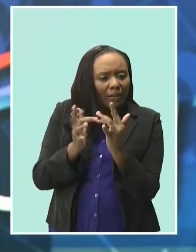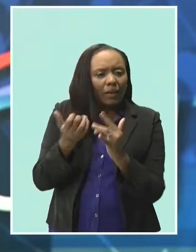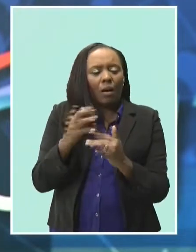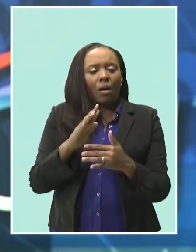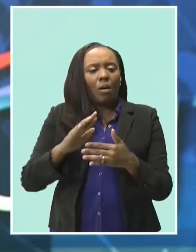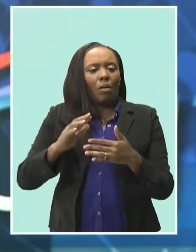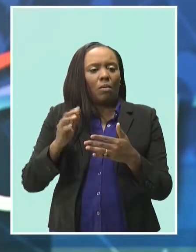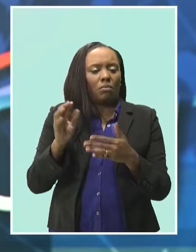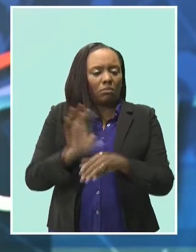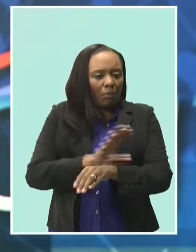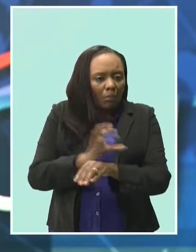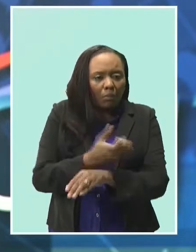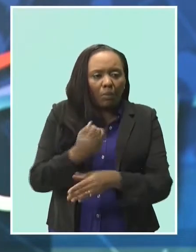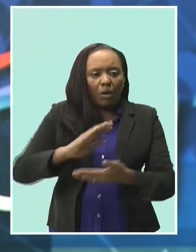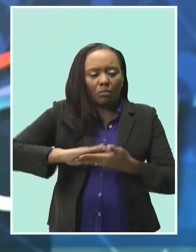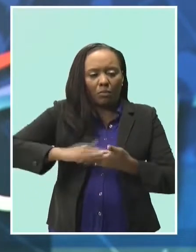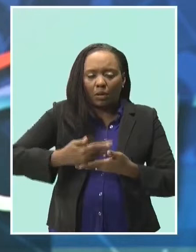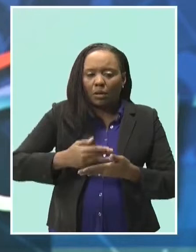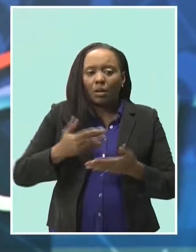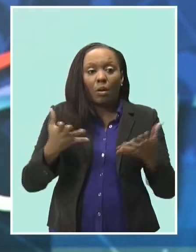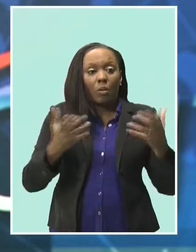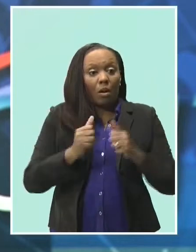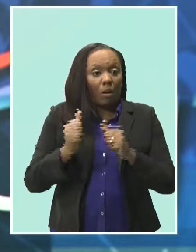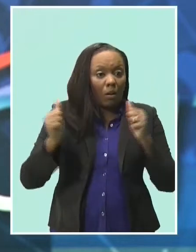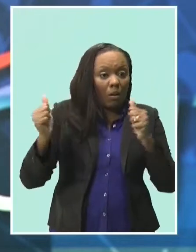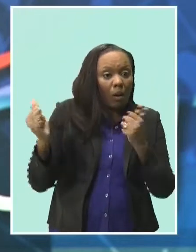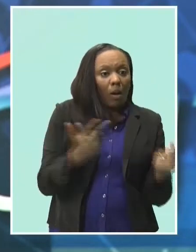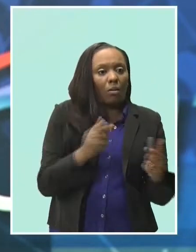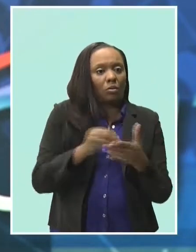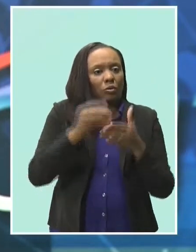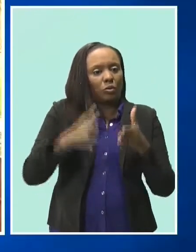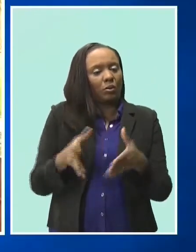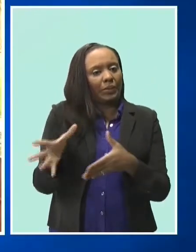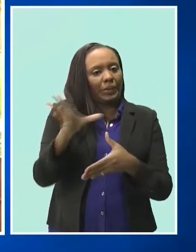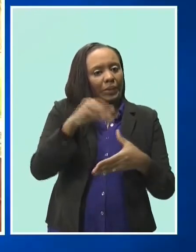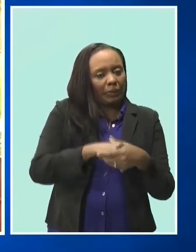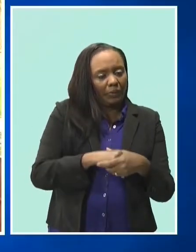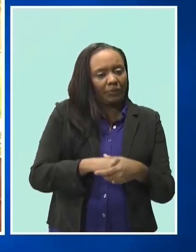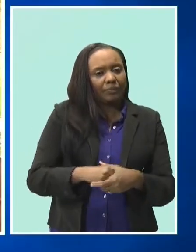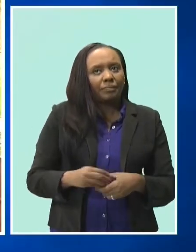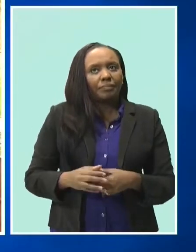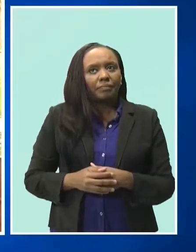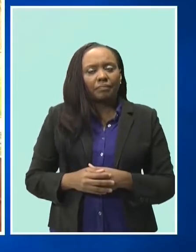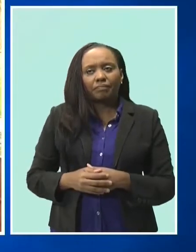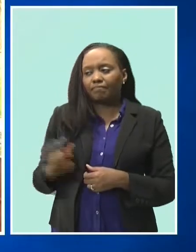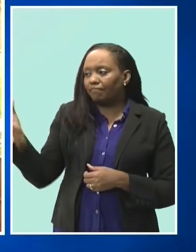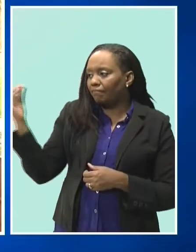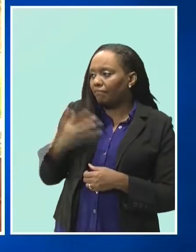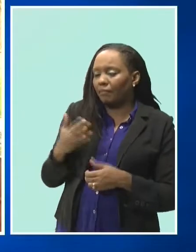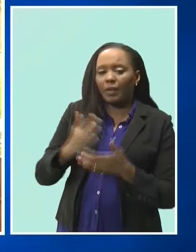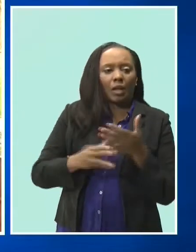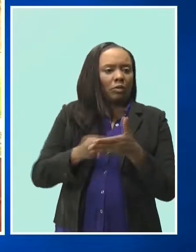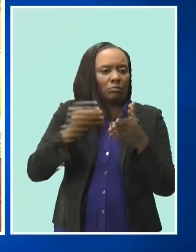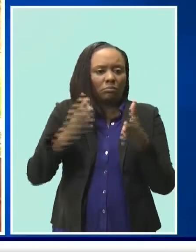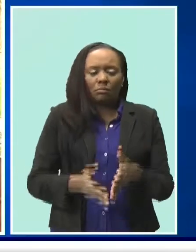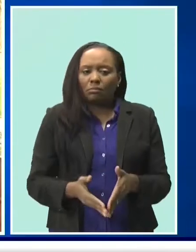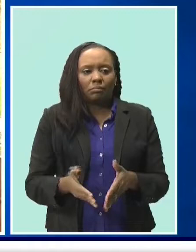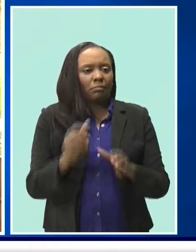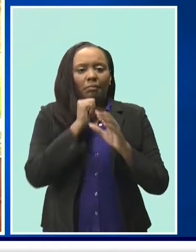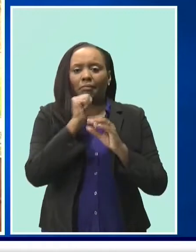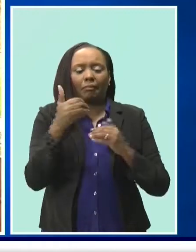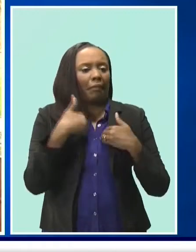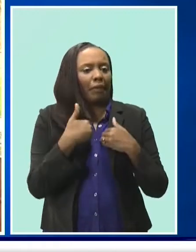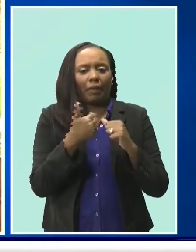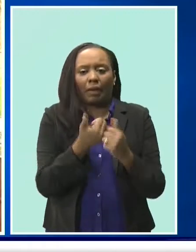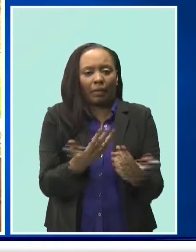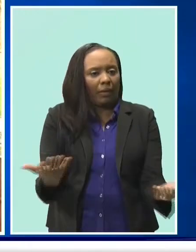internet, as no one will be left behind. There's some students we know that are vulnerable, that would not have gotten any material online because they